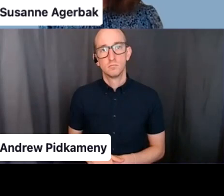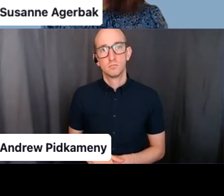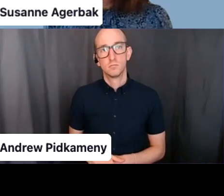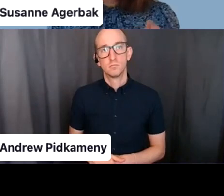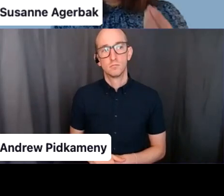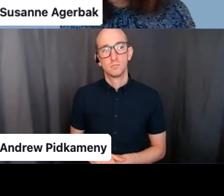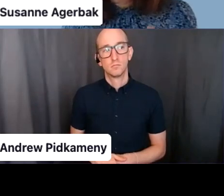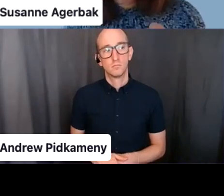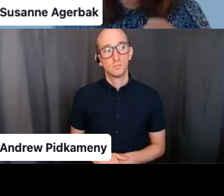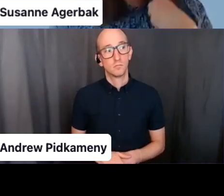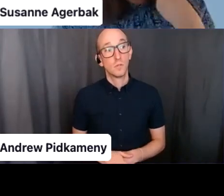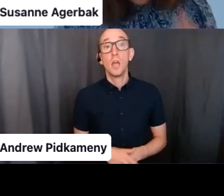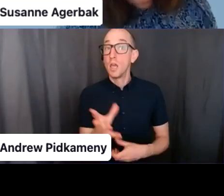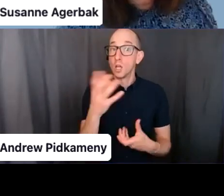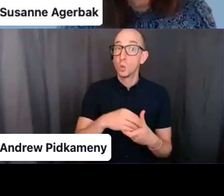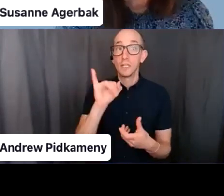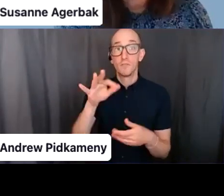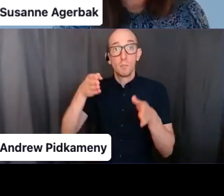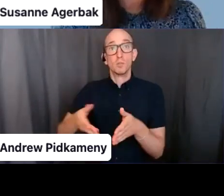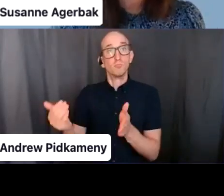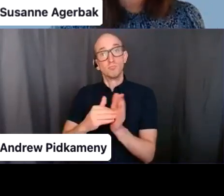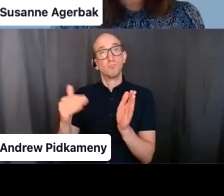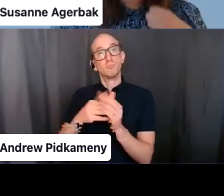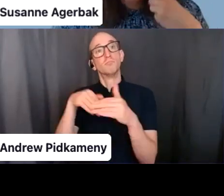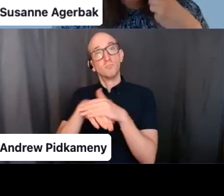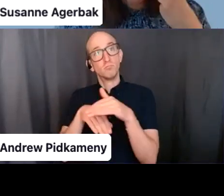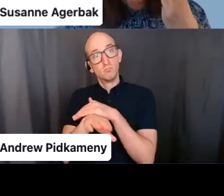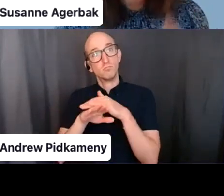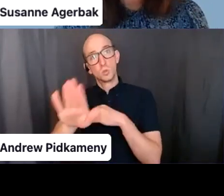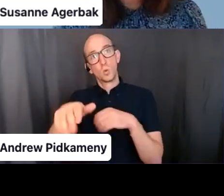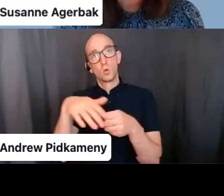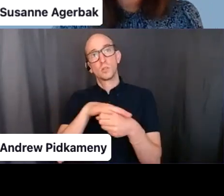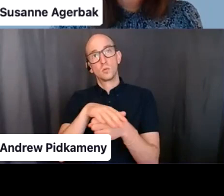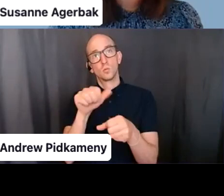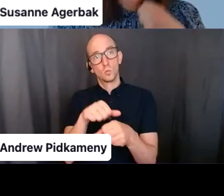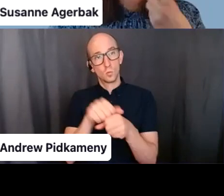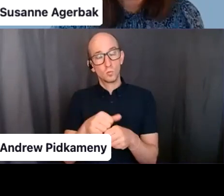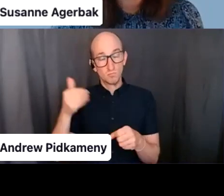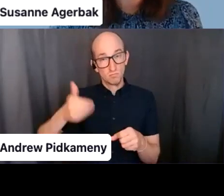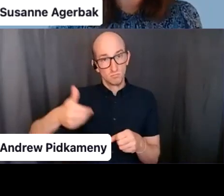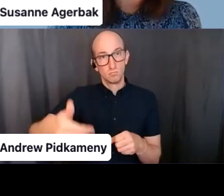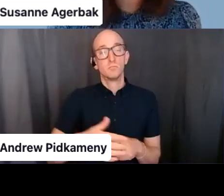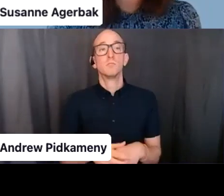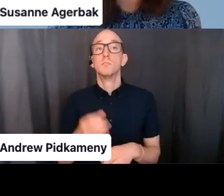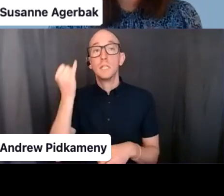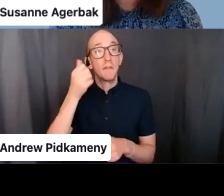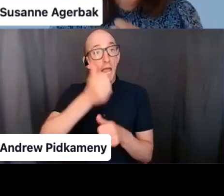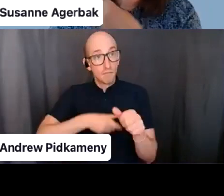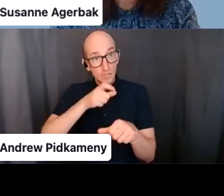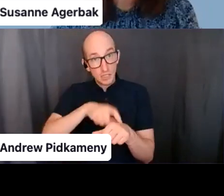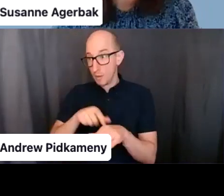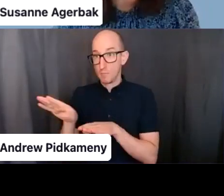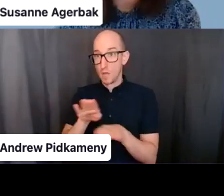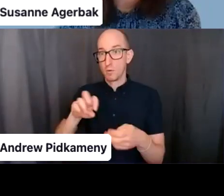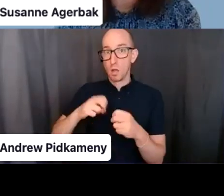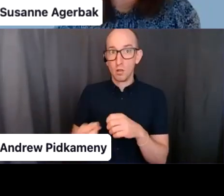way. If an individual visits you multiple times, and each time there's a behavior problem which